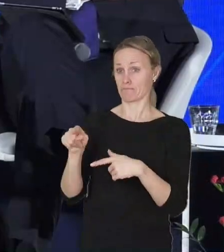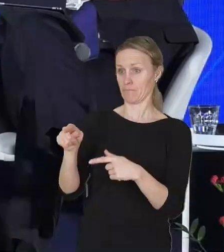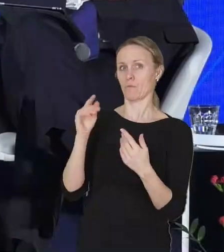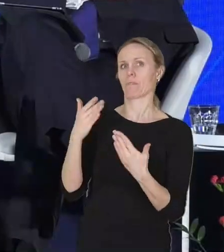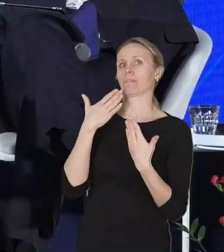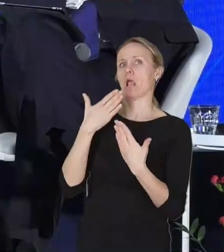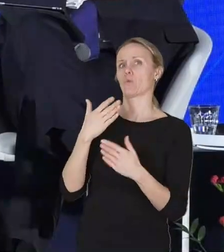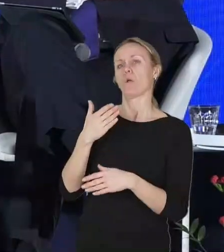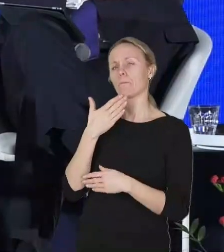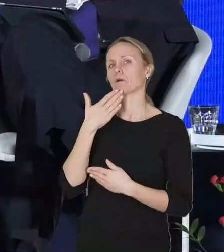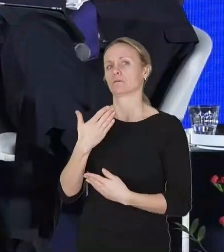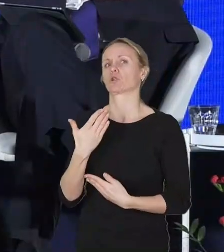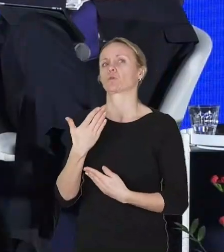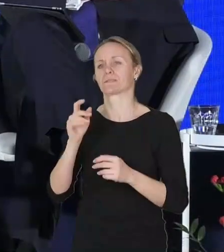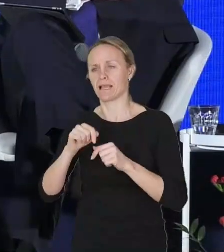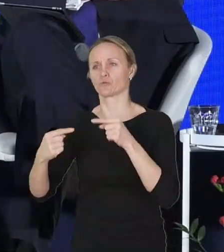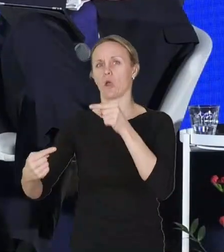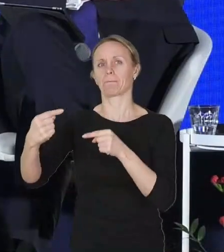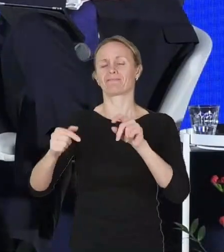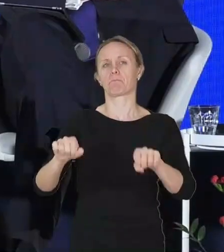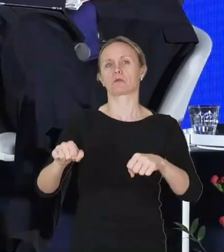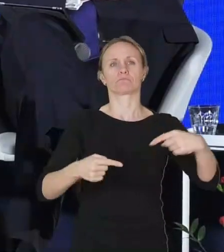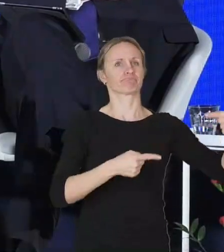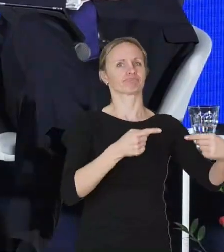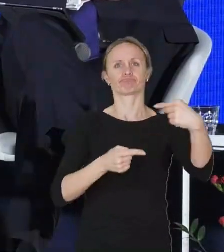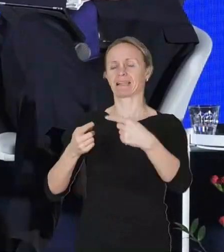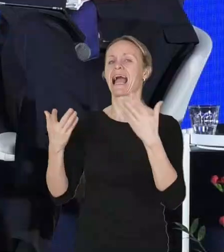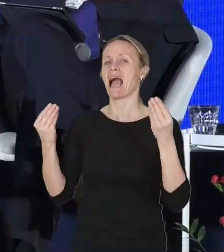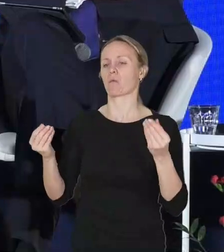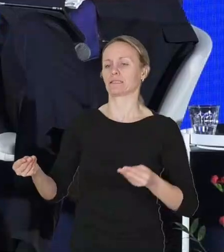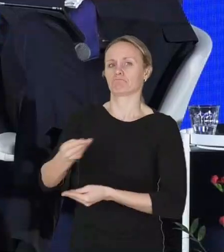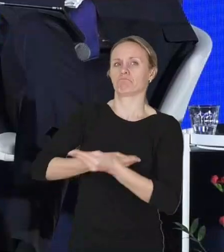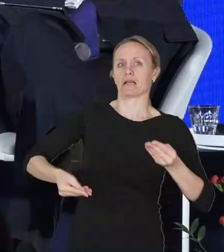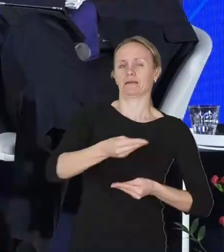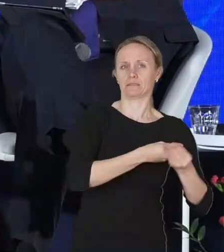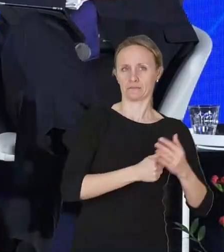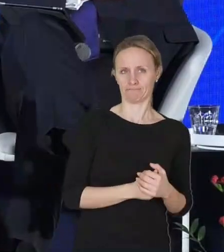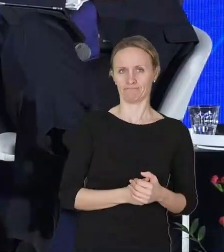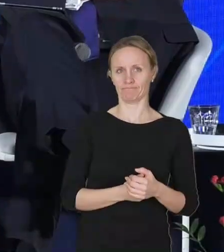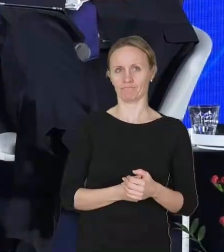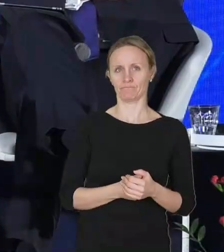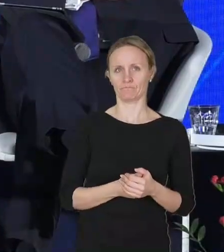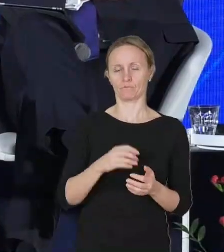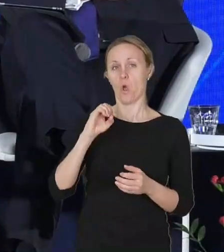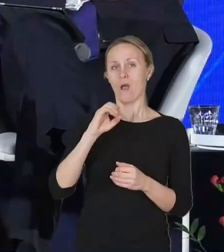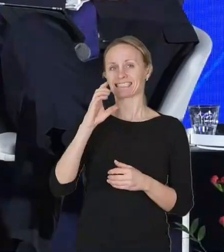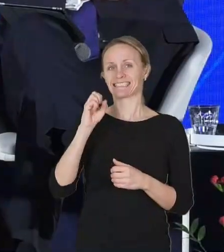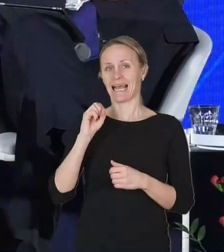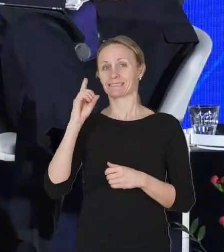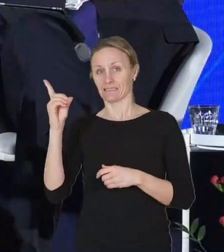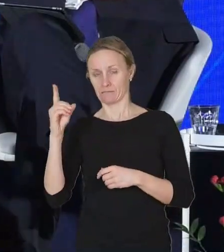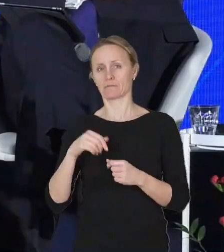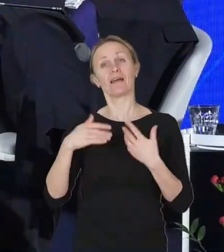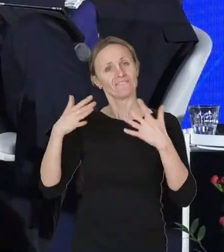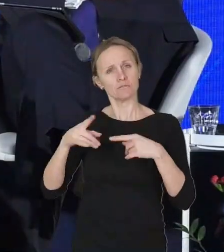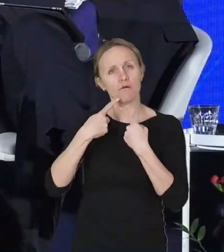Science, Technology, Innovation Outlook that came last year. If you just